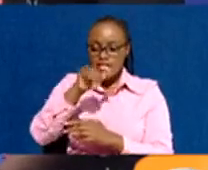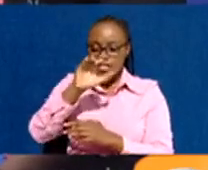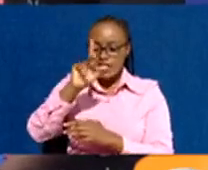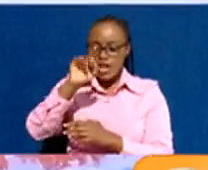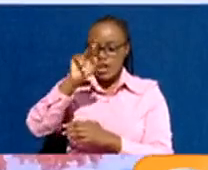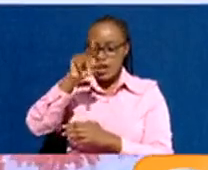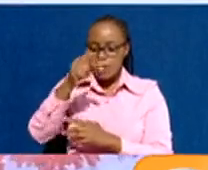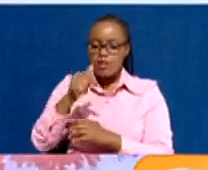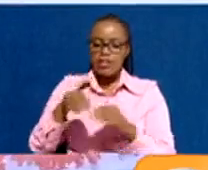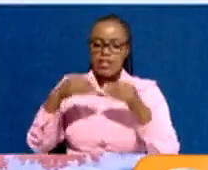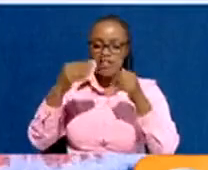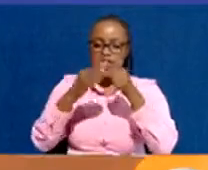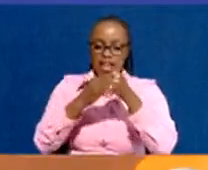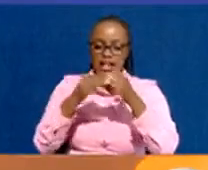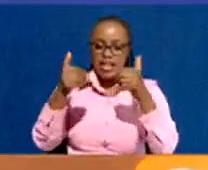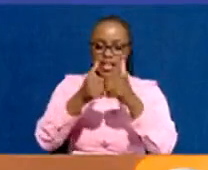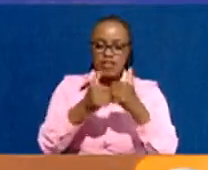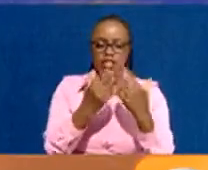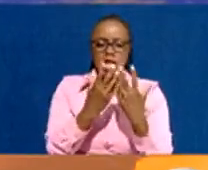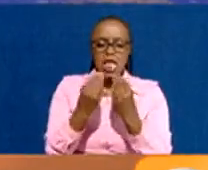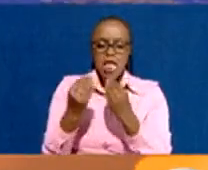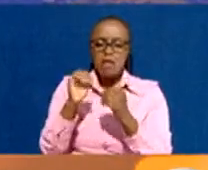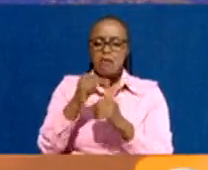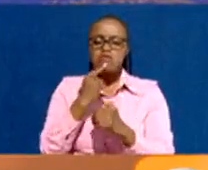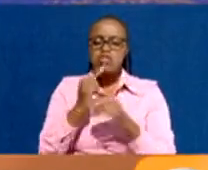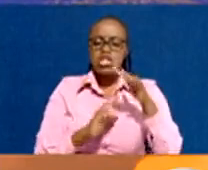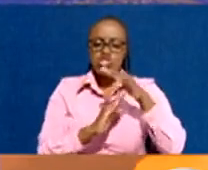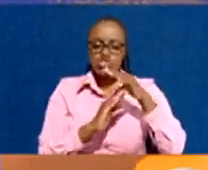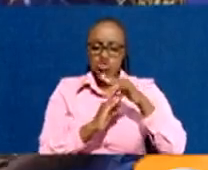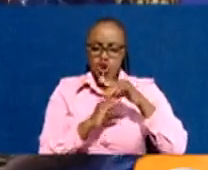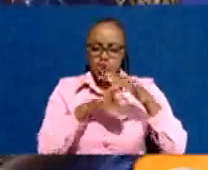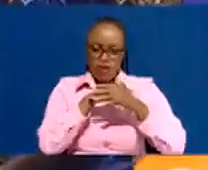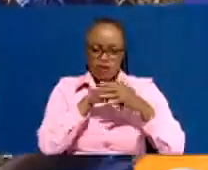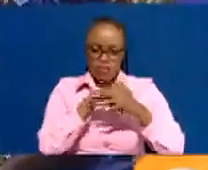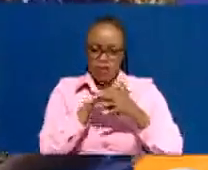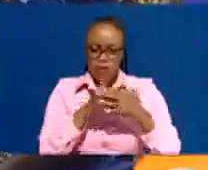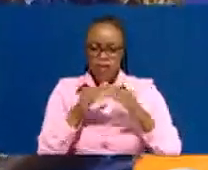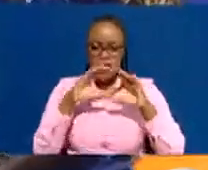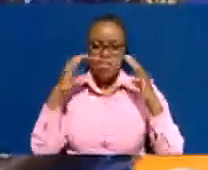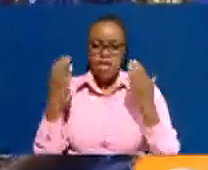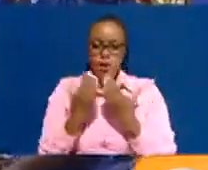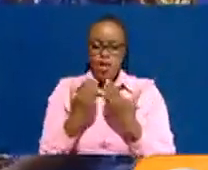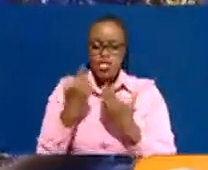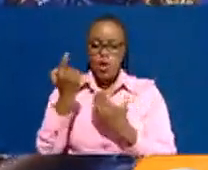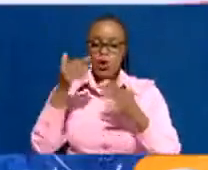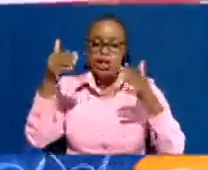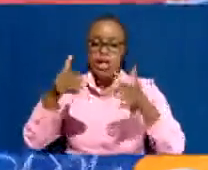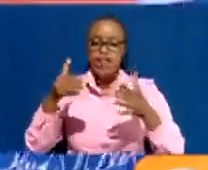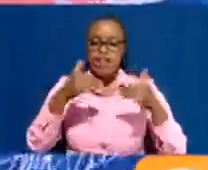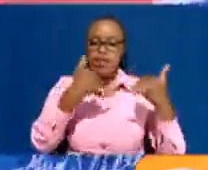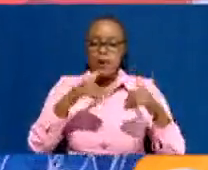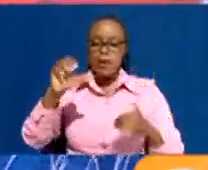presents punters with 9 matches from easily predictable top leagues in the world and is only available for play